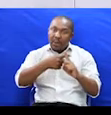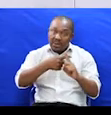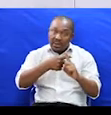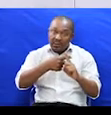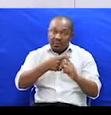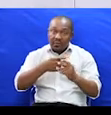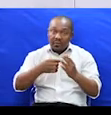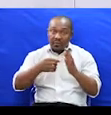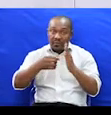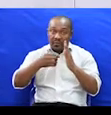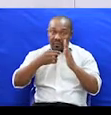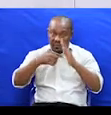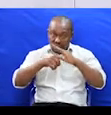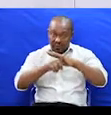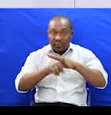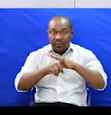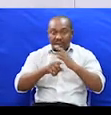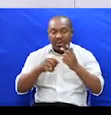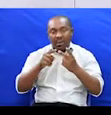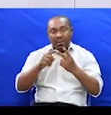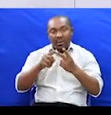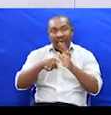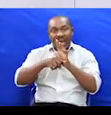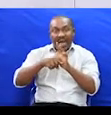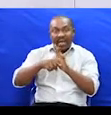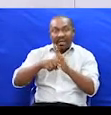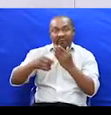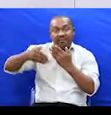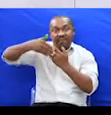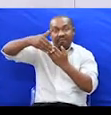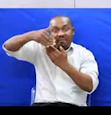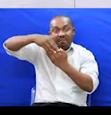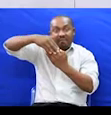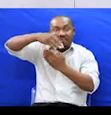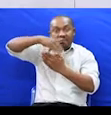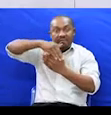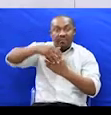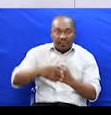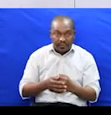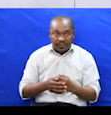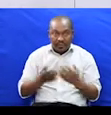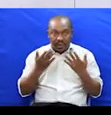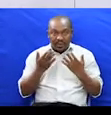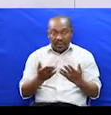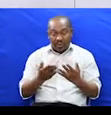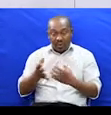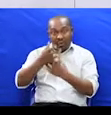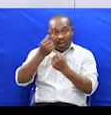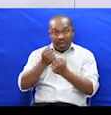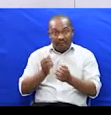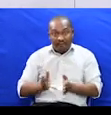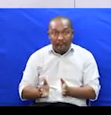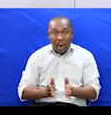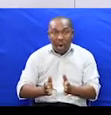that? So these guys came with the conclusion that his model, called the plum